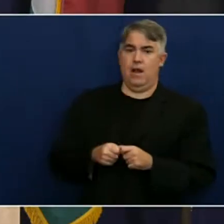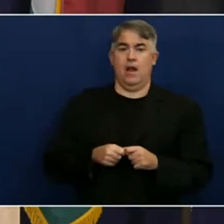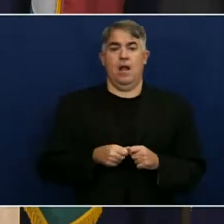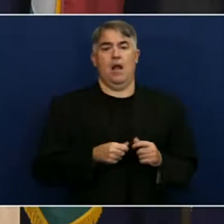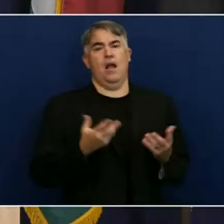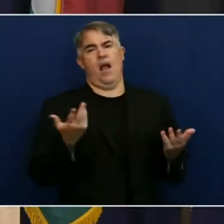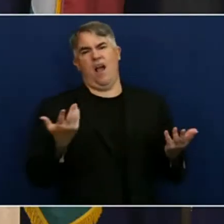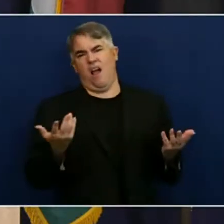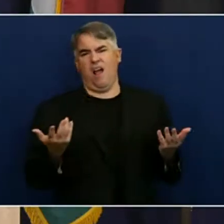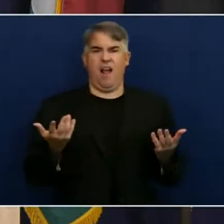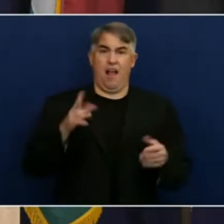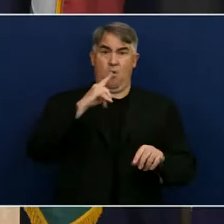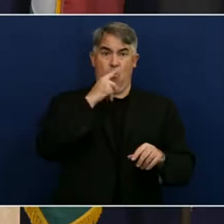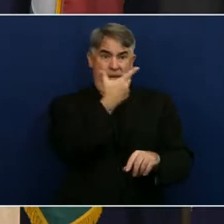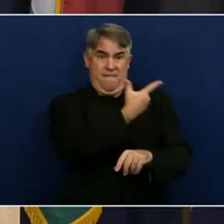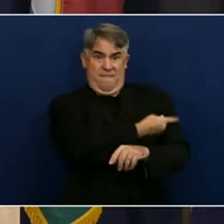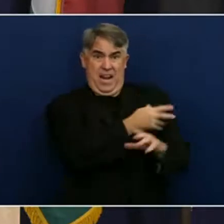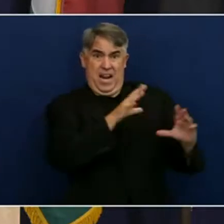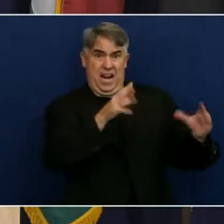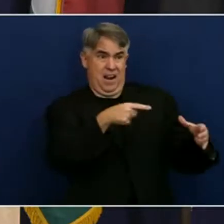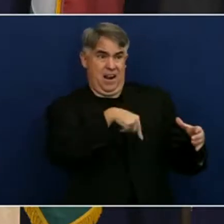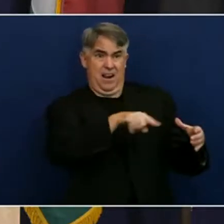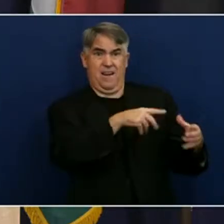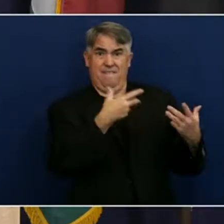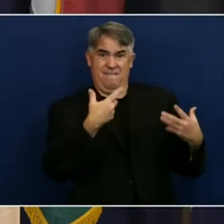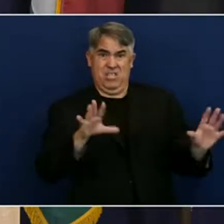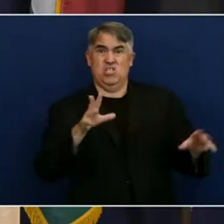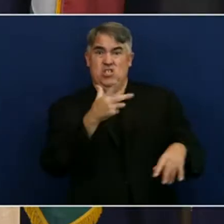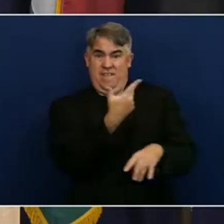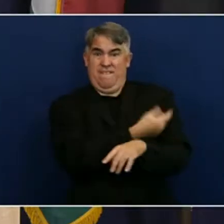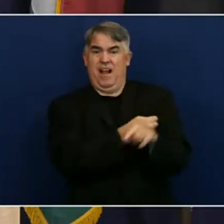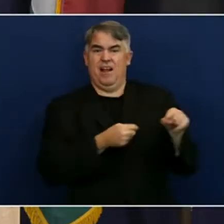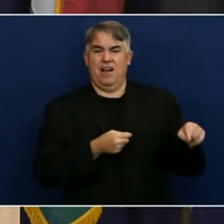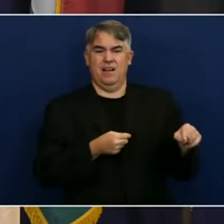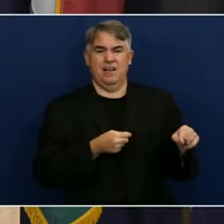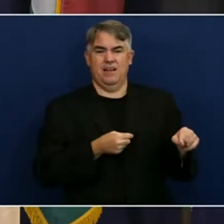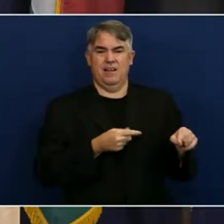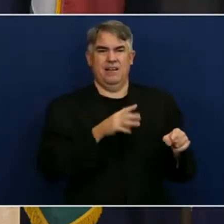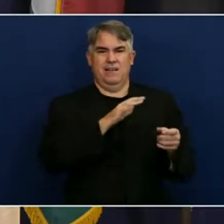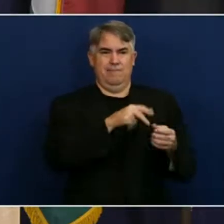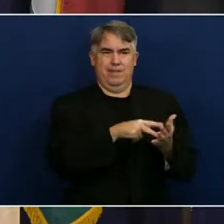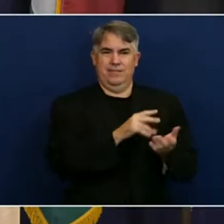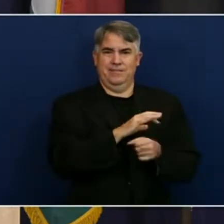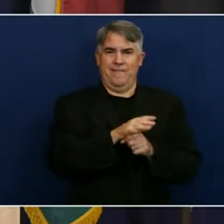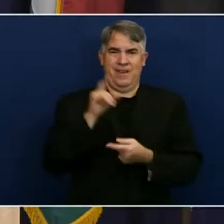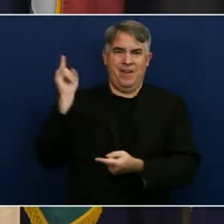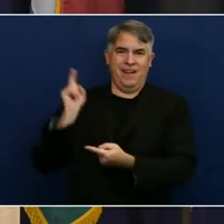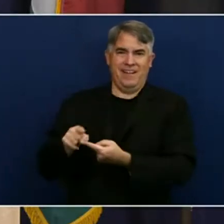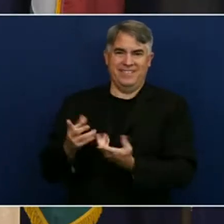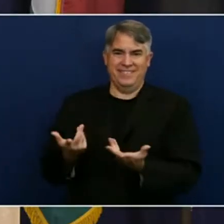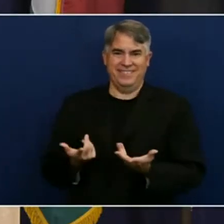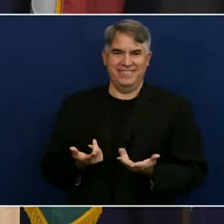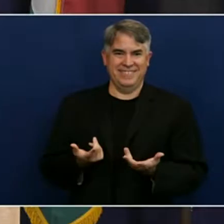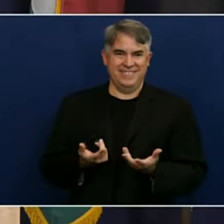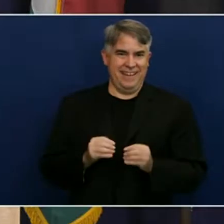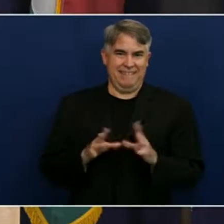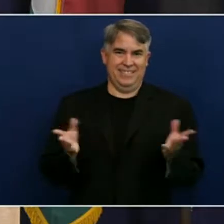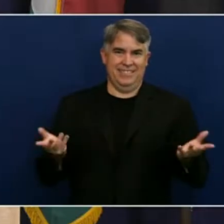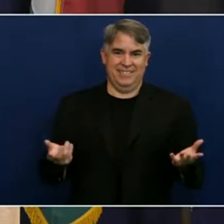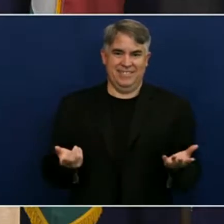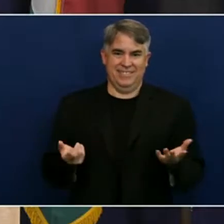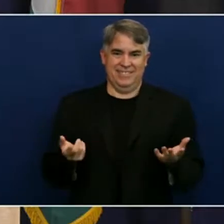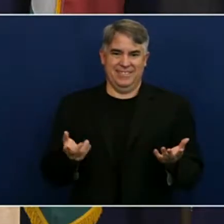people fully vaccinated, we have seen the outbreaks decline. Going back to